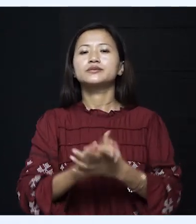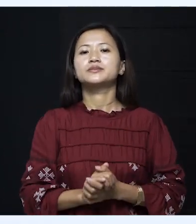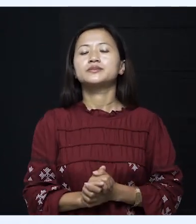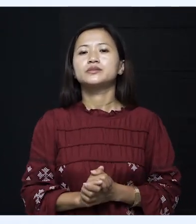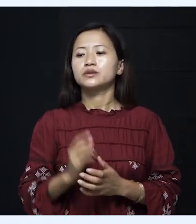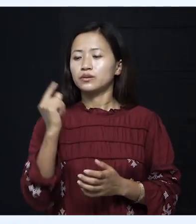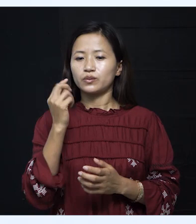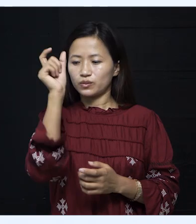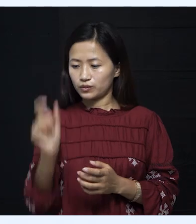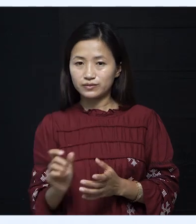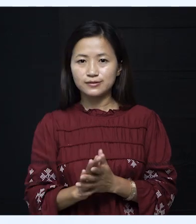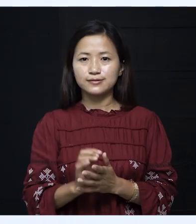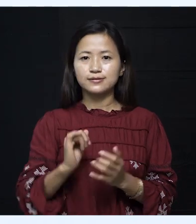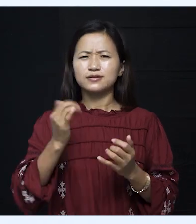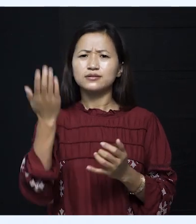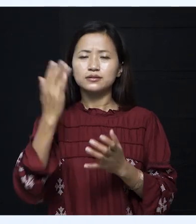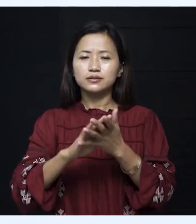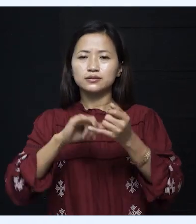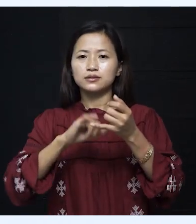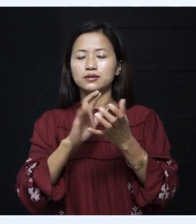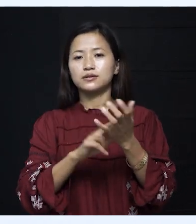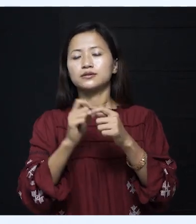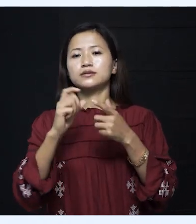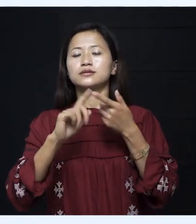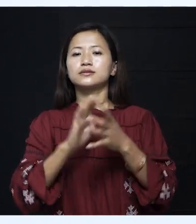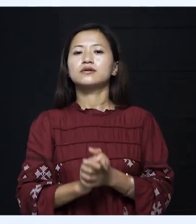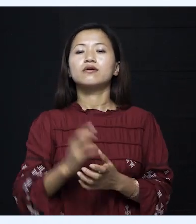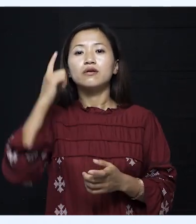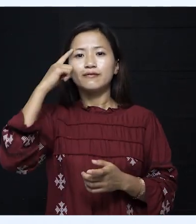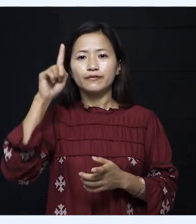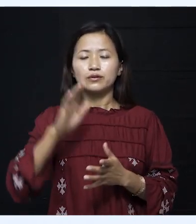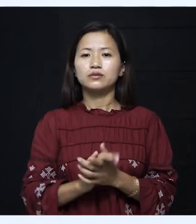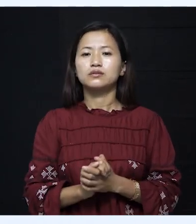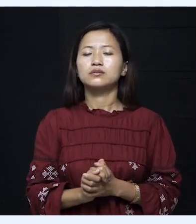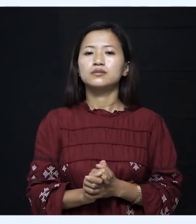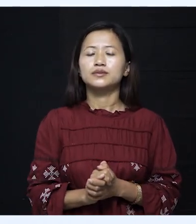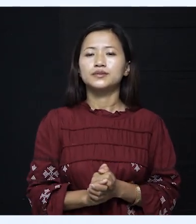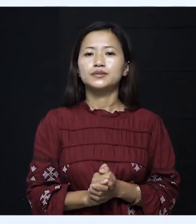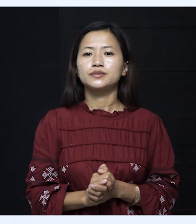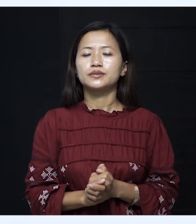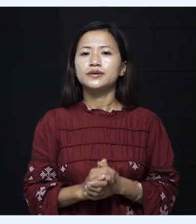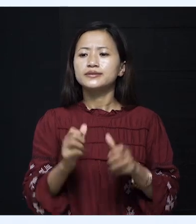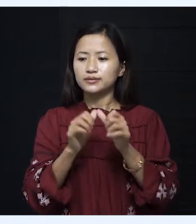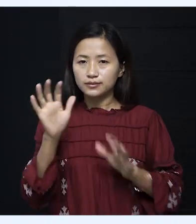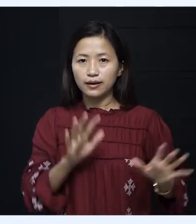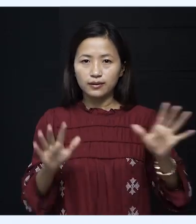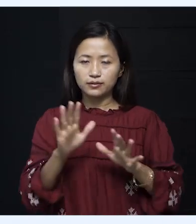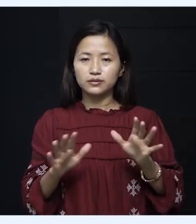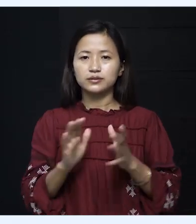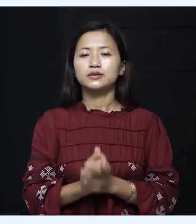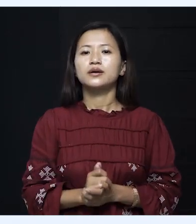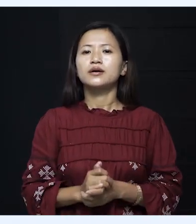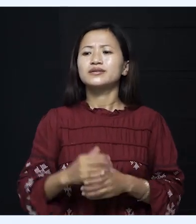the word since. And for, here, we use it for an action that is